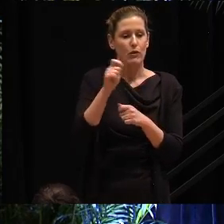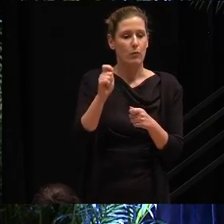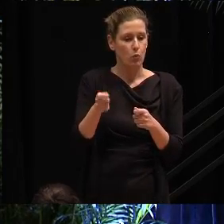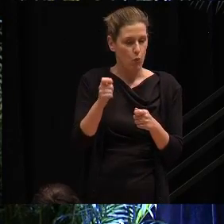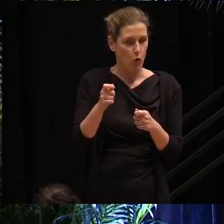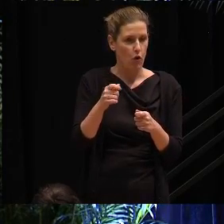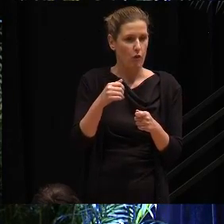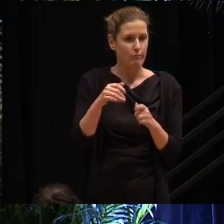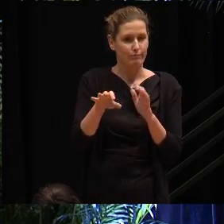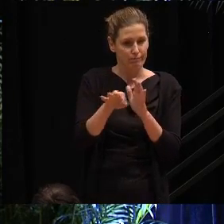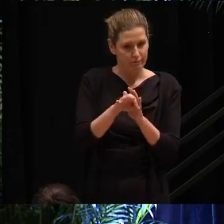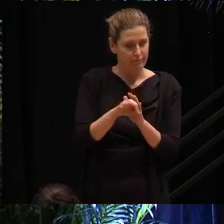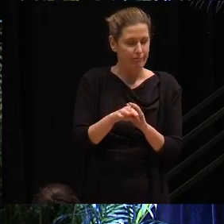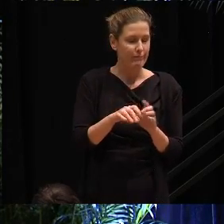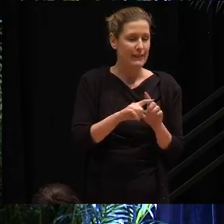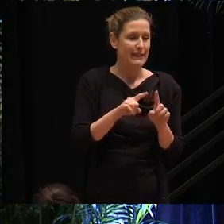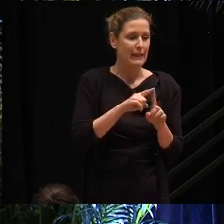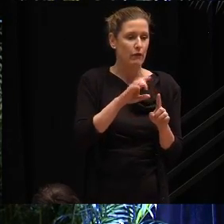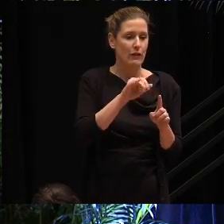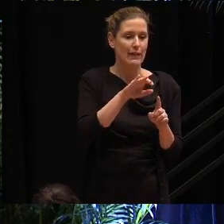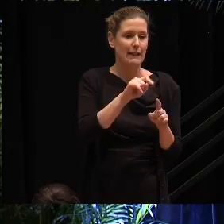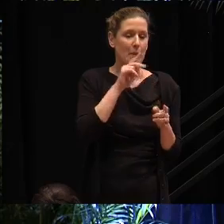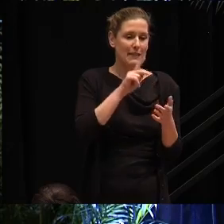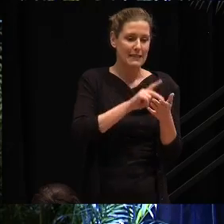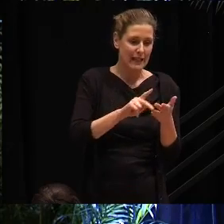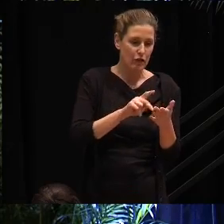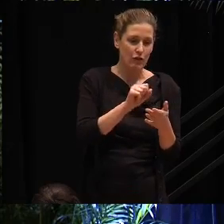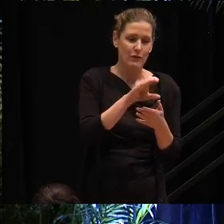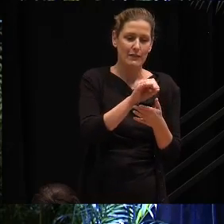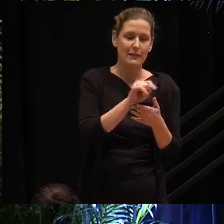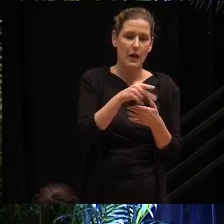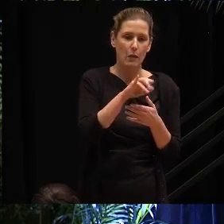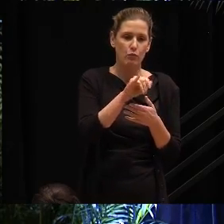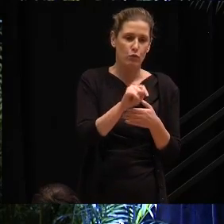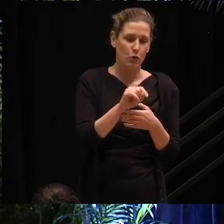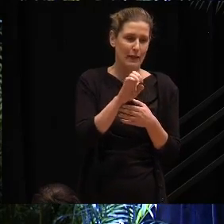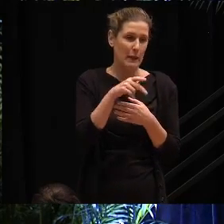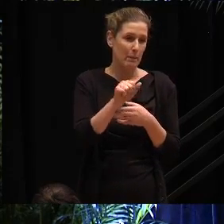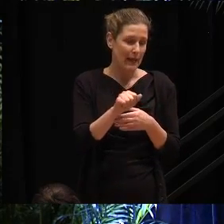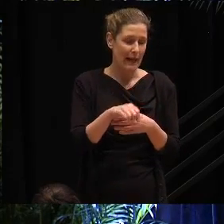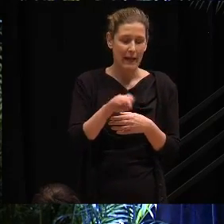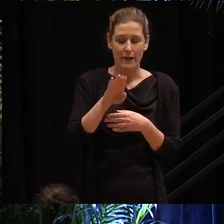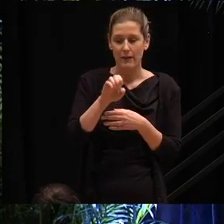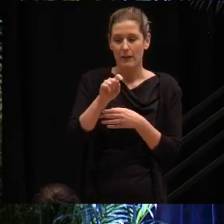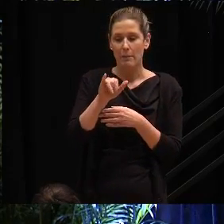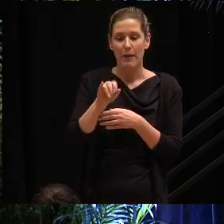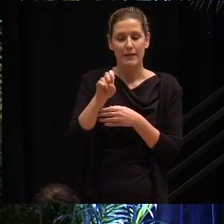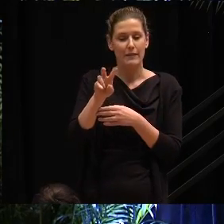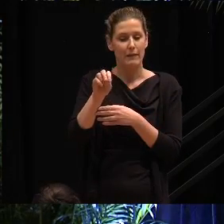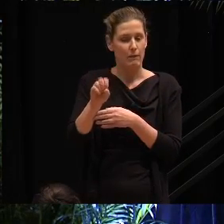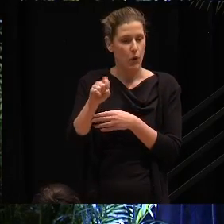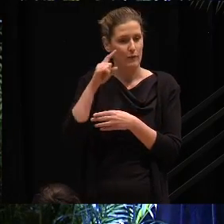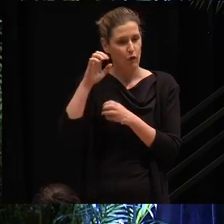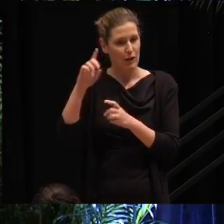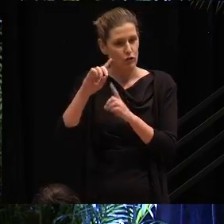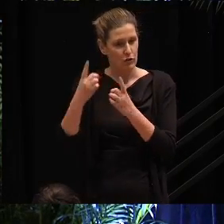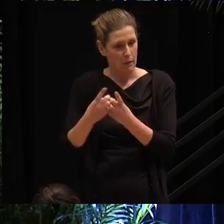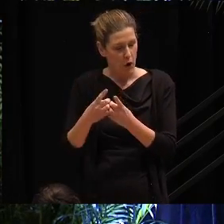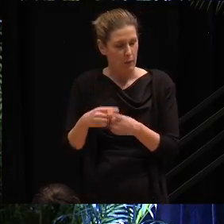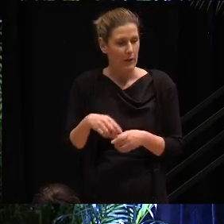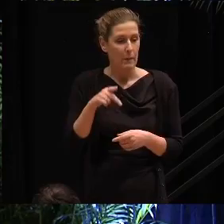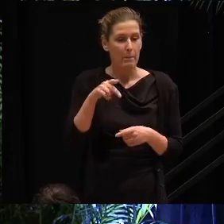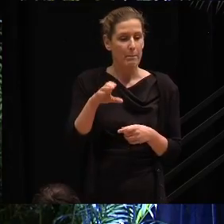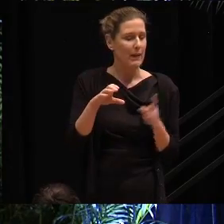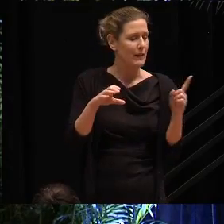controversial cabinet secretaries like Scott Pruitt at EPA, Betsy DeVos at Education. Providence College